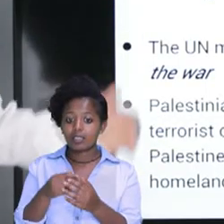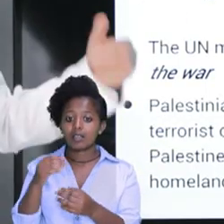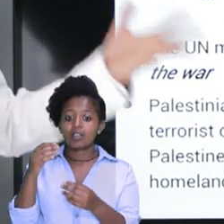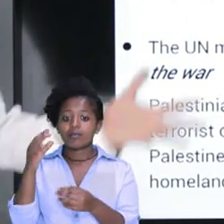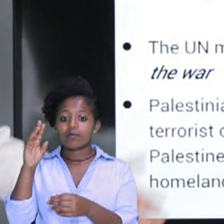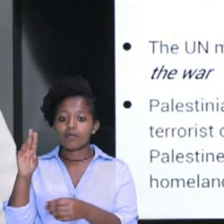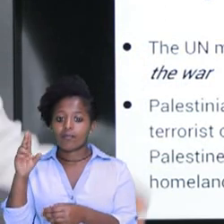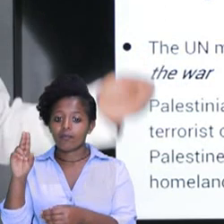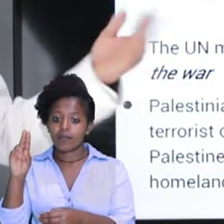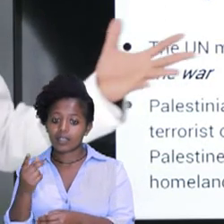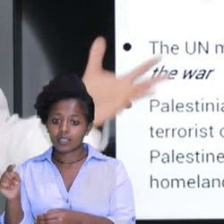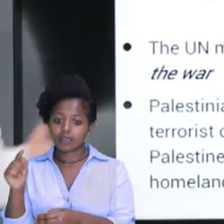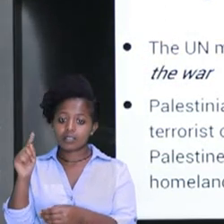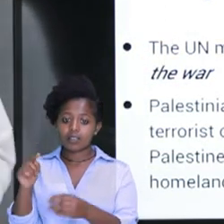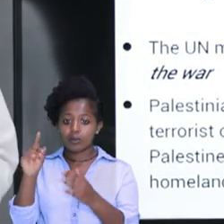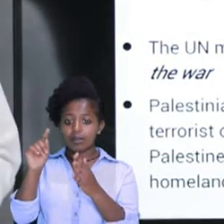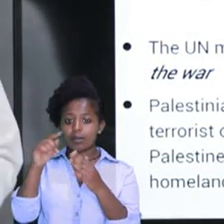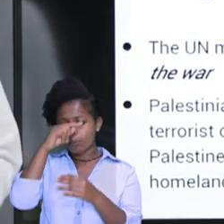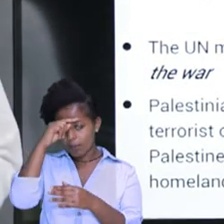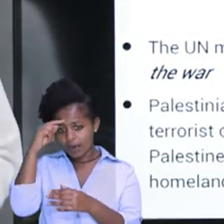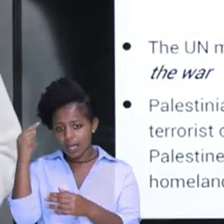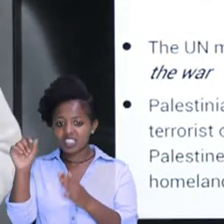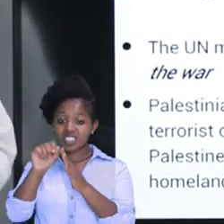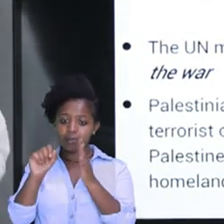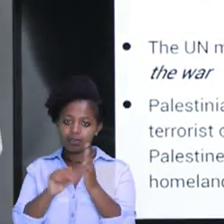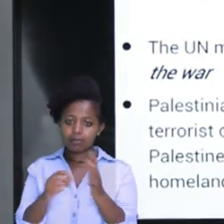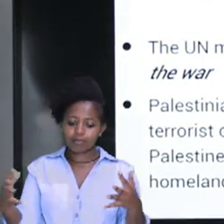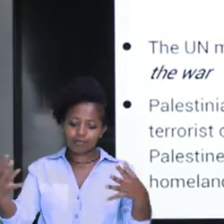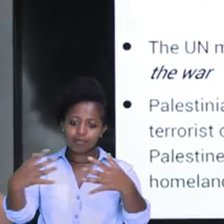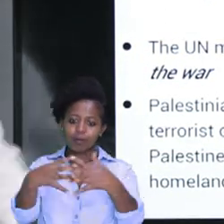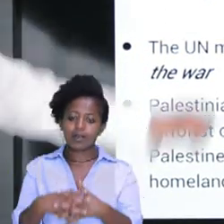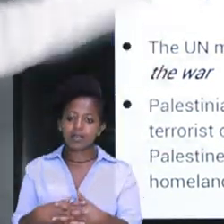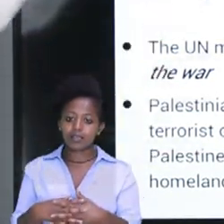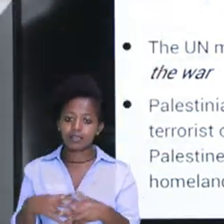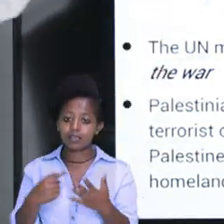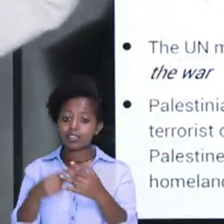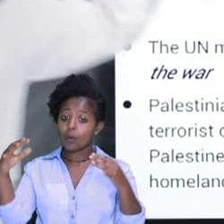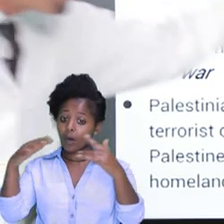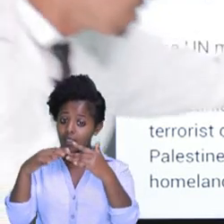Fatah, guerrilla group, the Black September was organized. In the war,